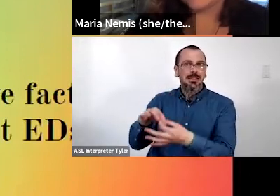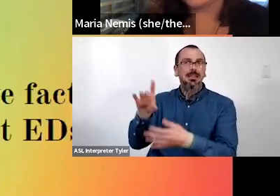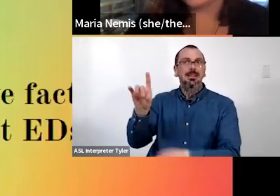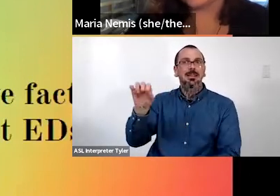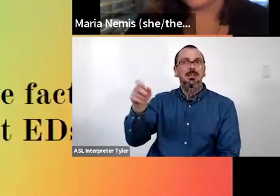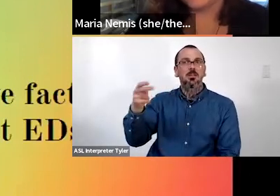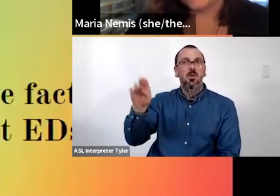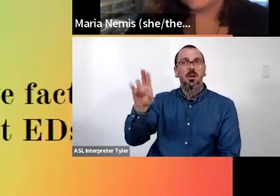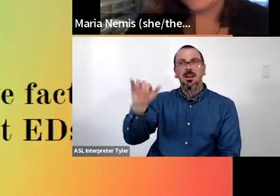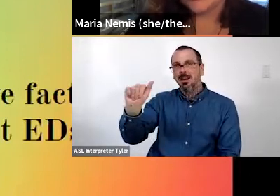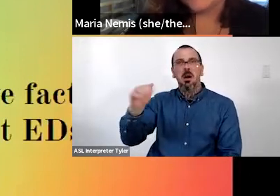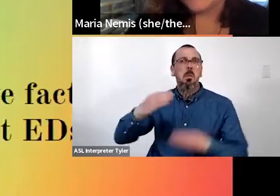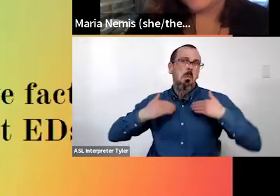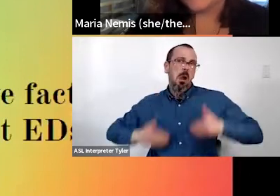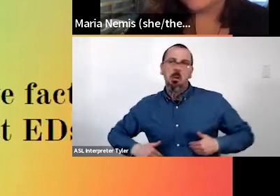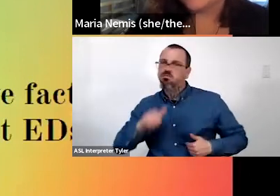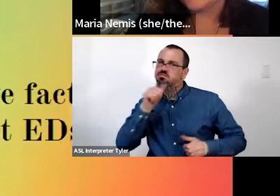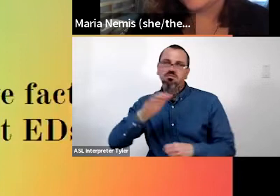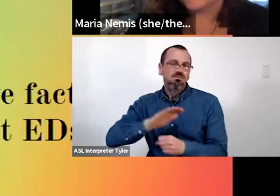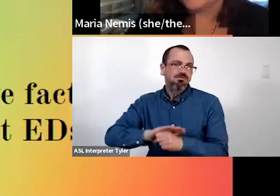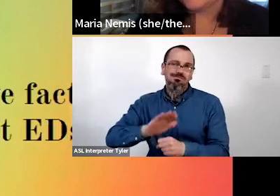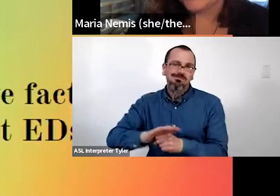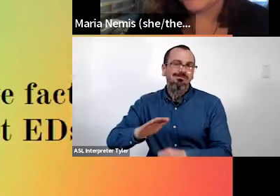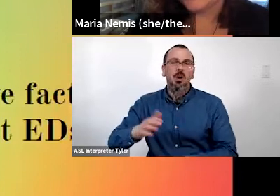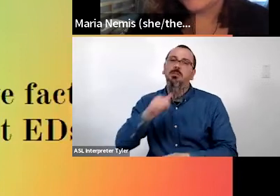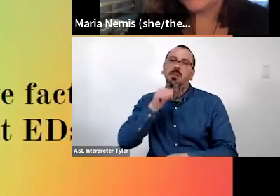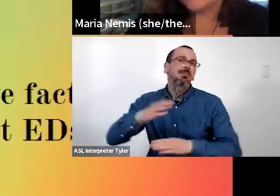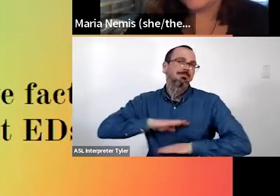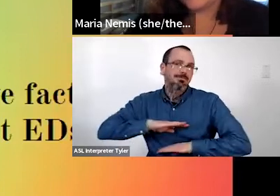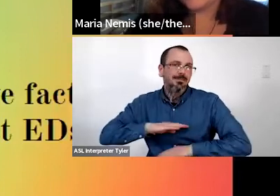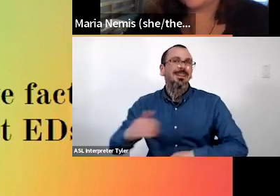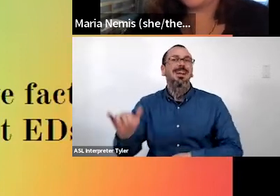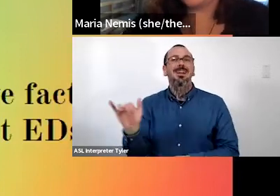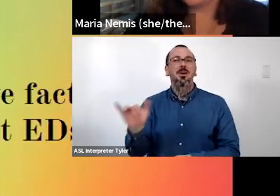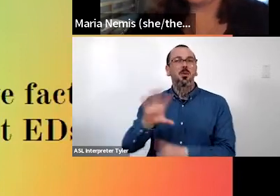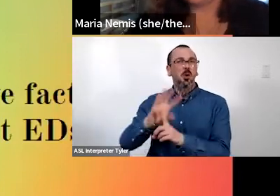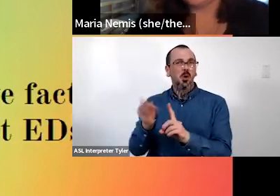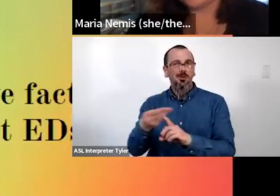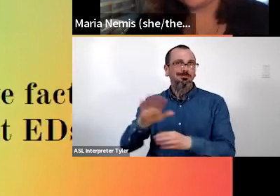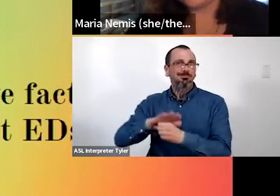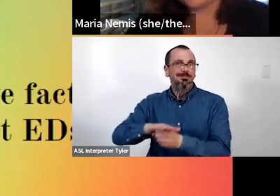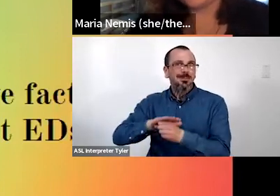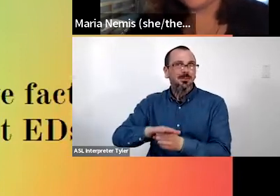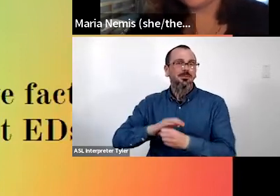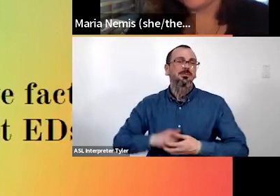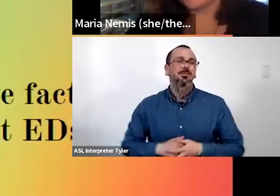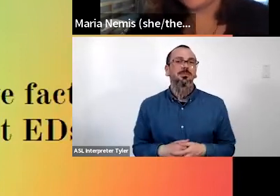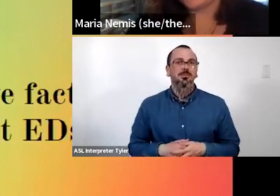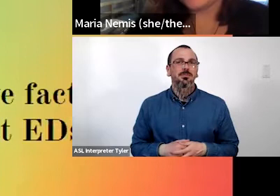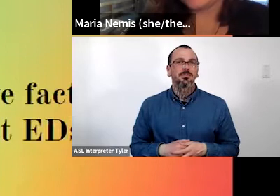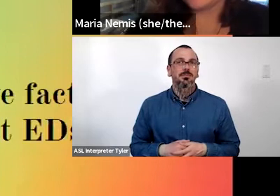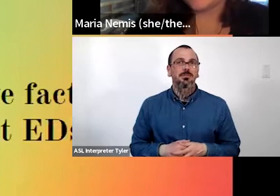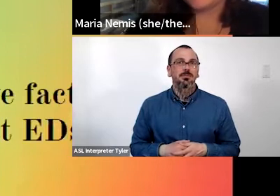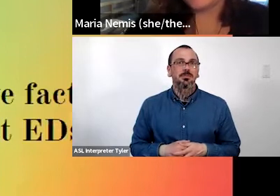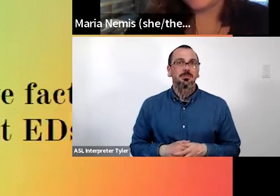dissatisfaction, and the intersectional variable of dysphoria and sociocultural pressure. The point that I'm trying to make is that specific interventions